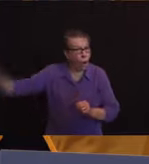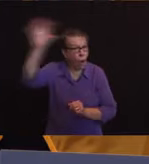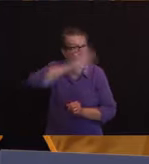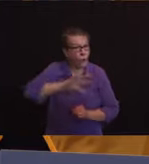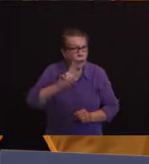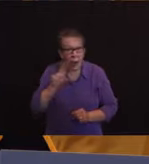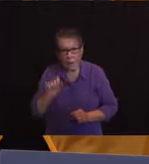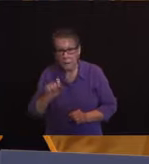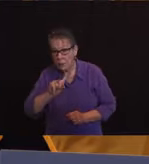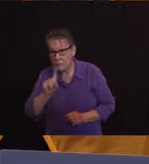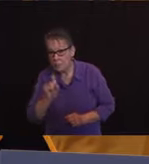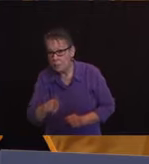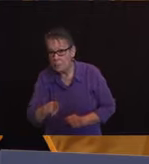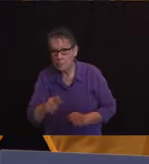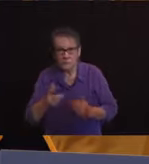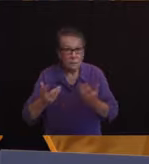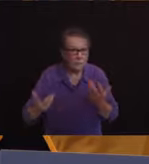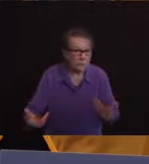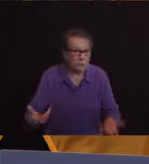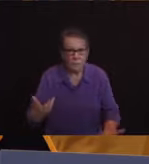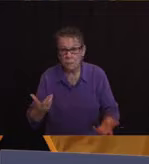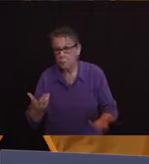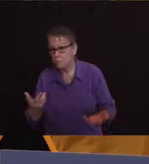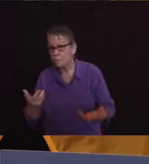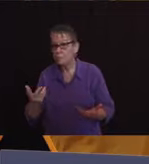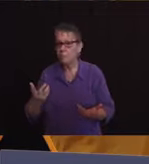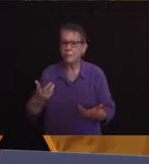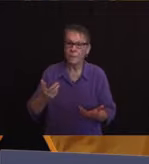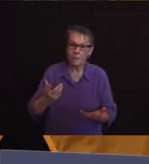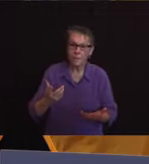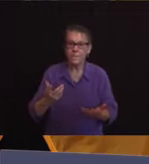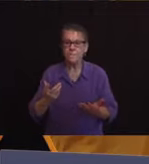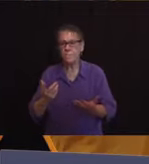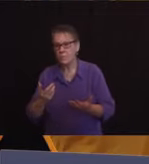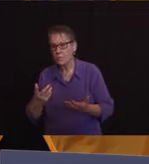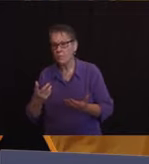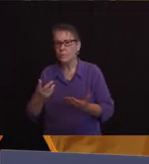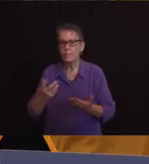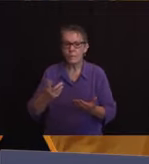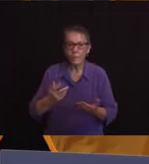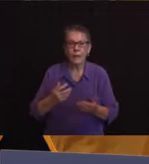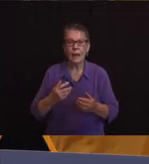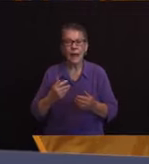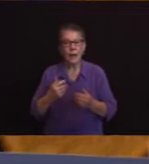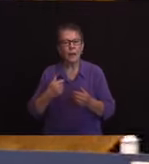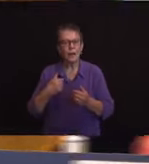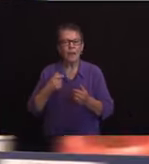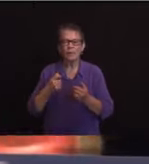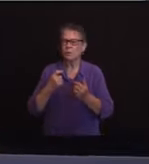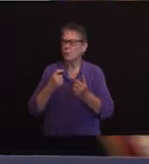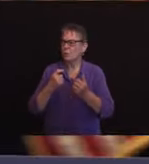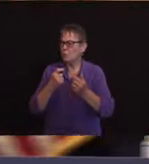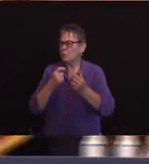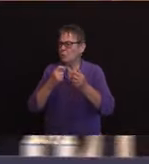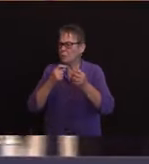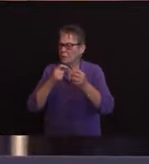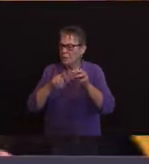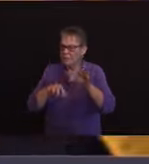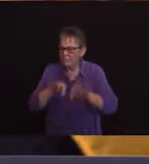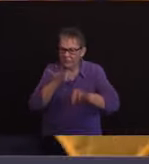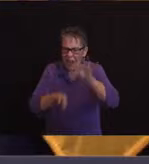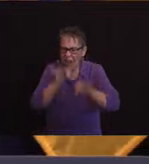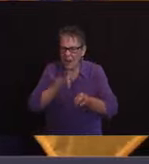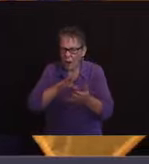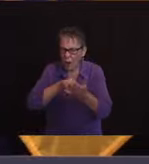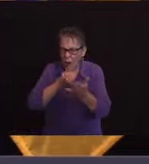more widespread network that will give us better answers as far as some of those things go. Ed, thank you. Matt, thank you.